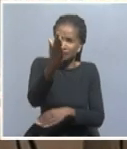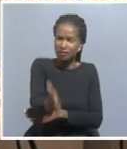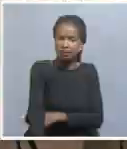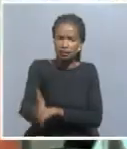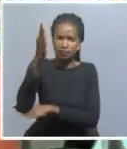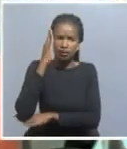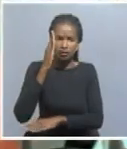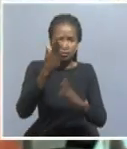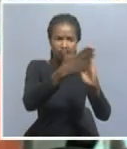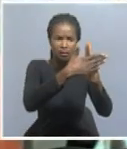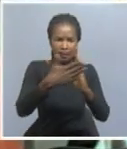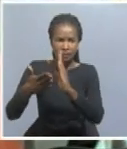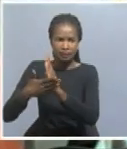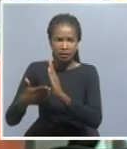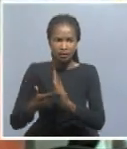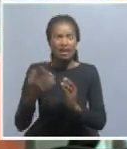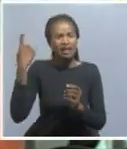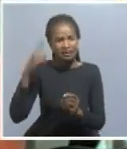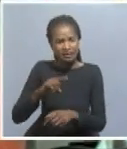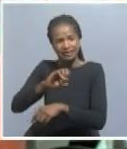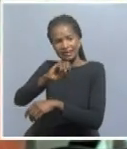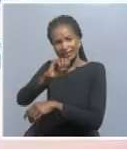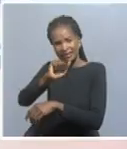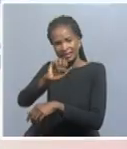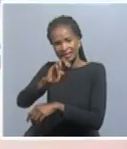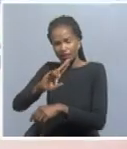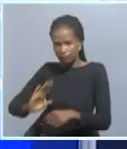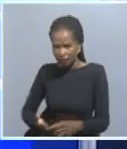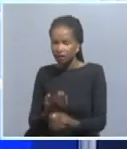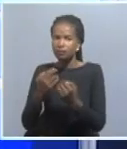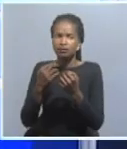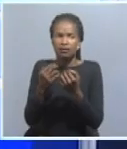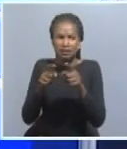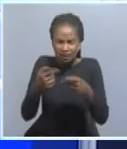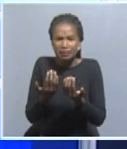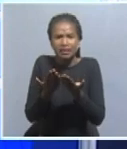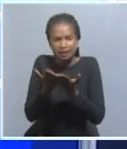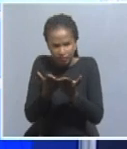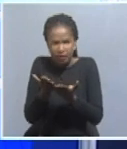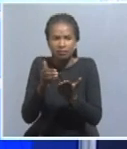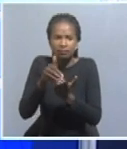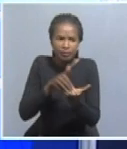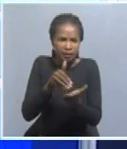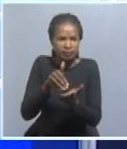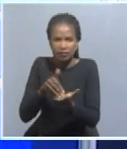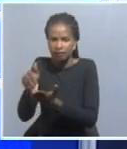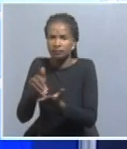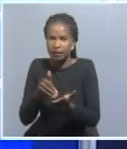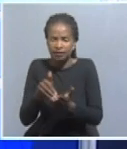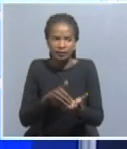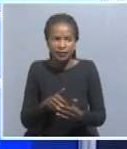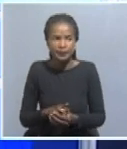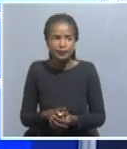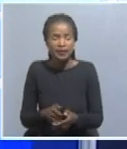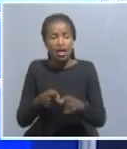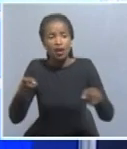essential goods are expedited. Now, what will be the long-term consequences of